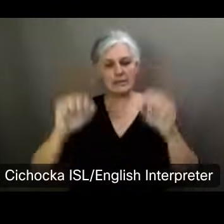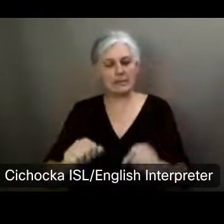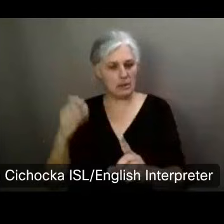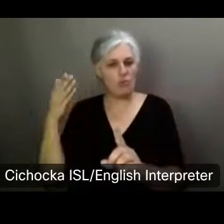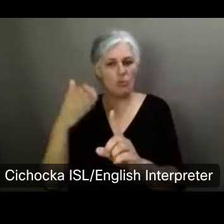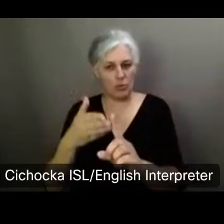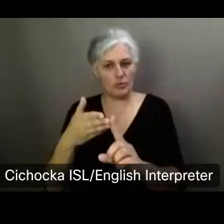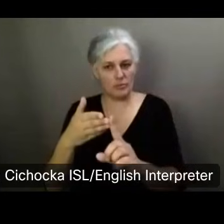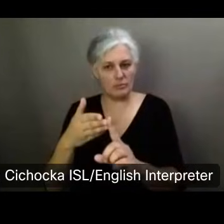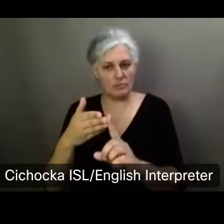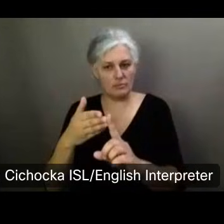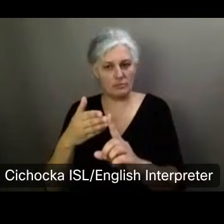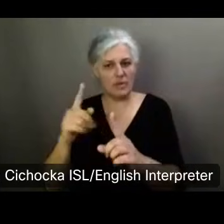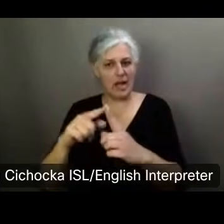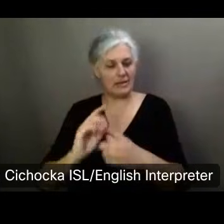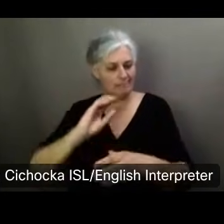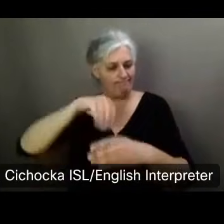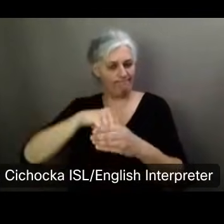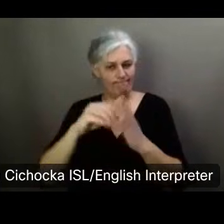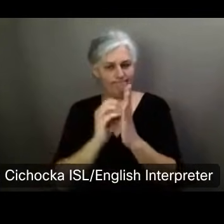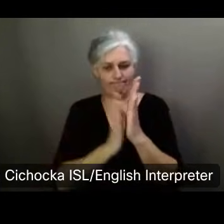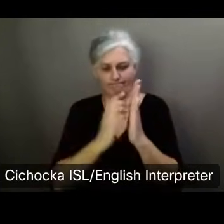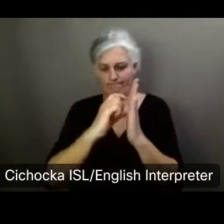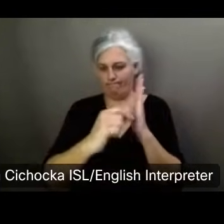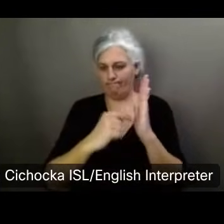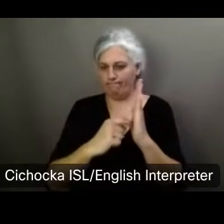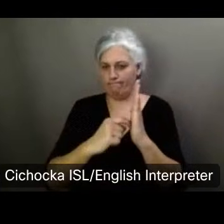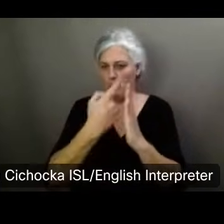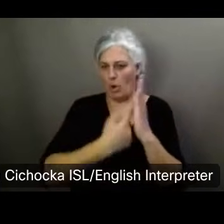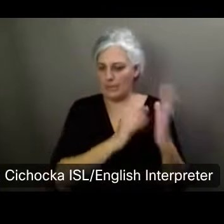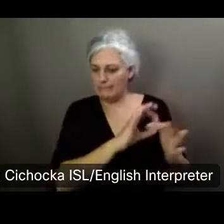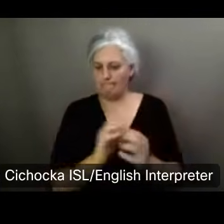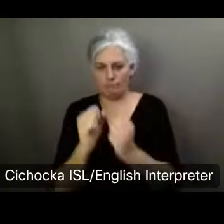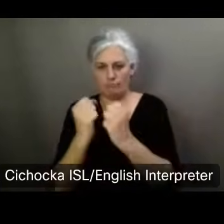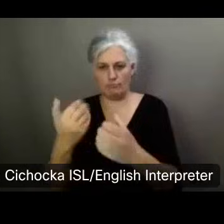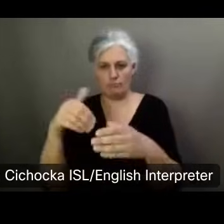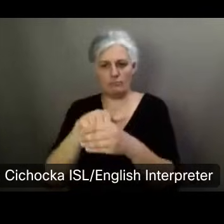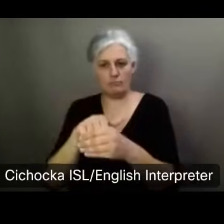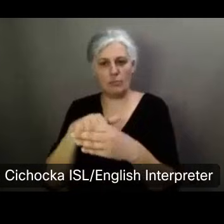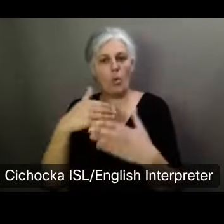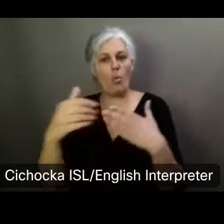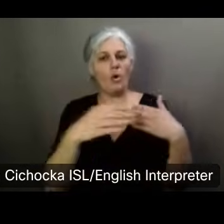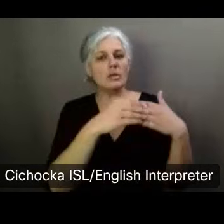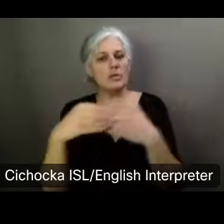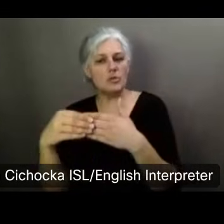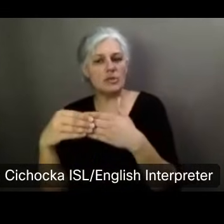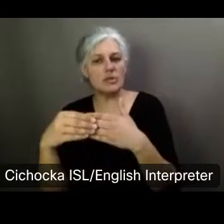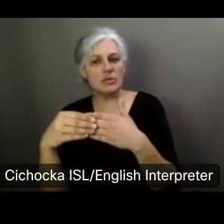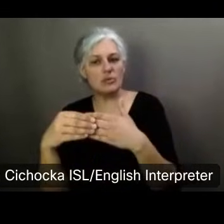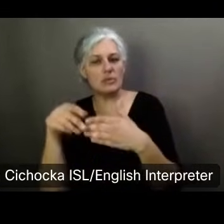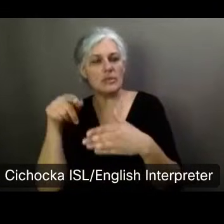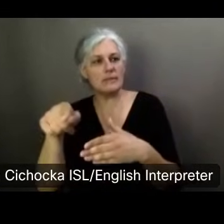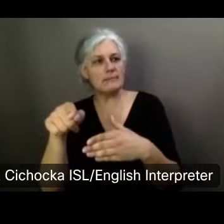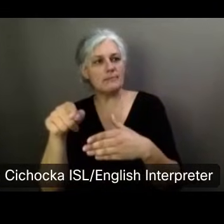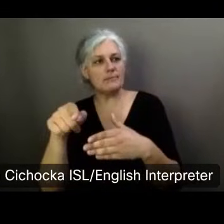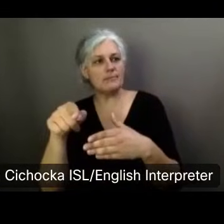and the aim of embedding the policy. What role does leadership play in modelling effective open disclosure in your